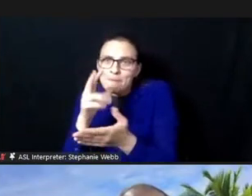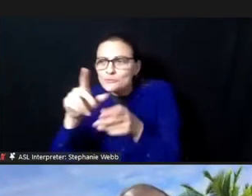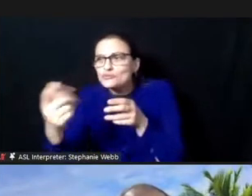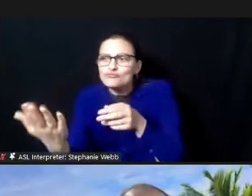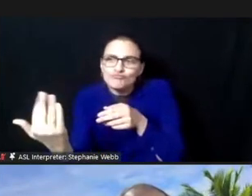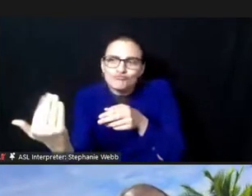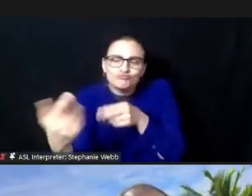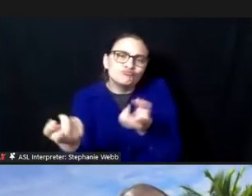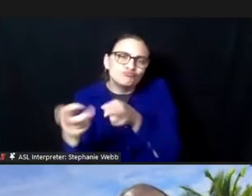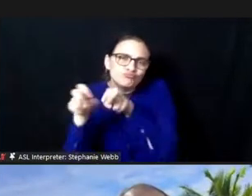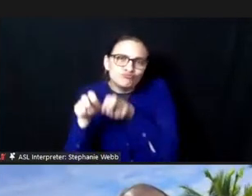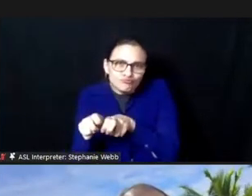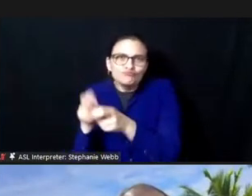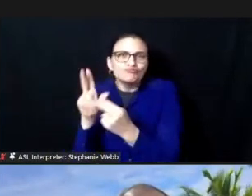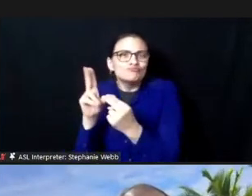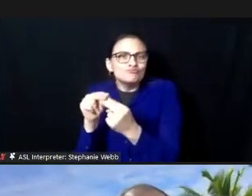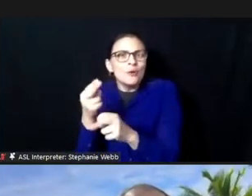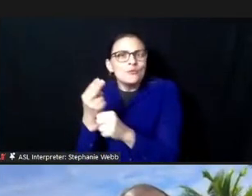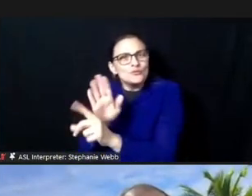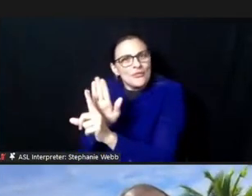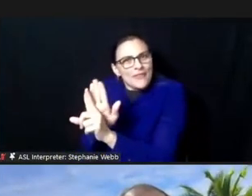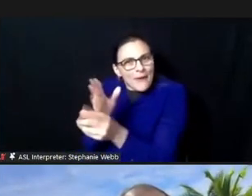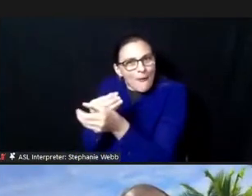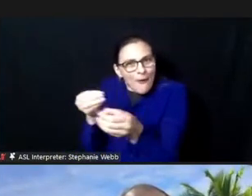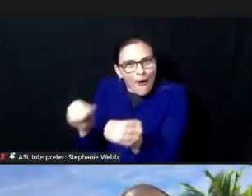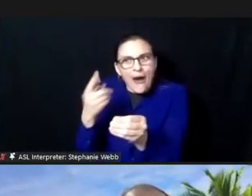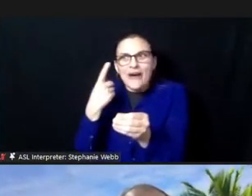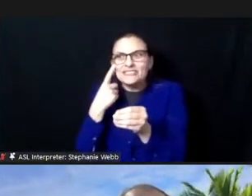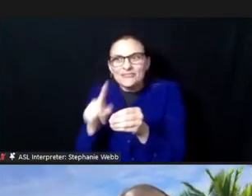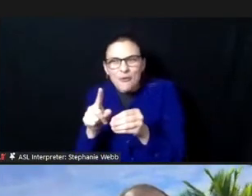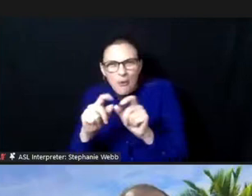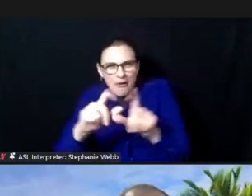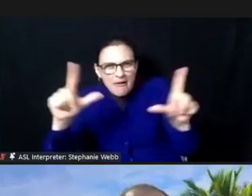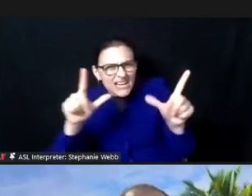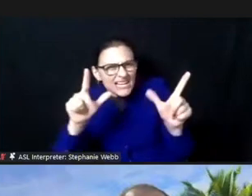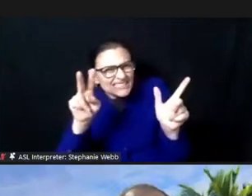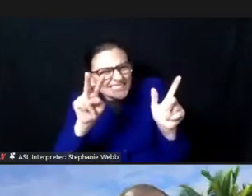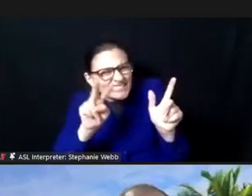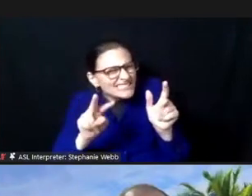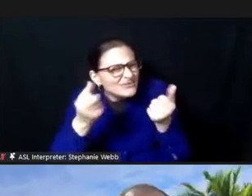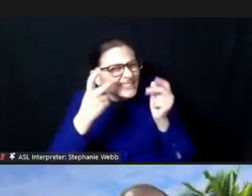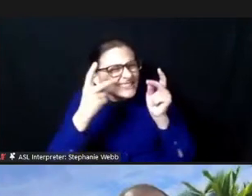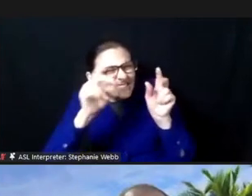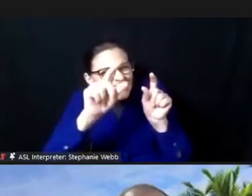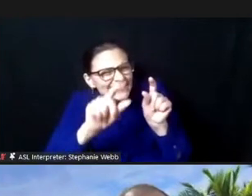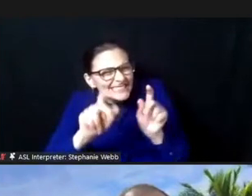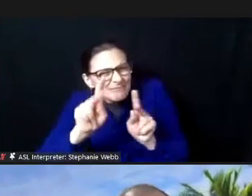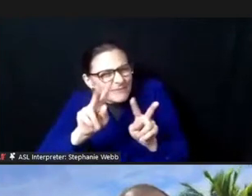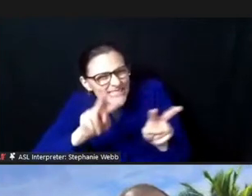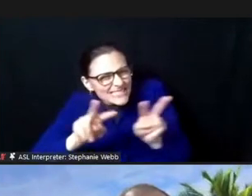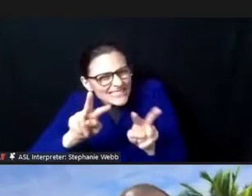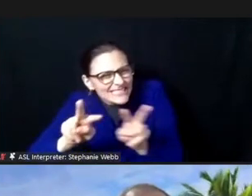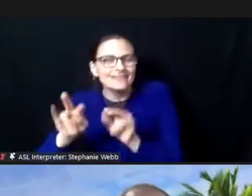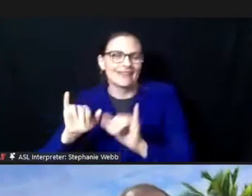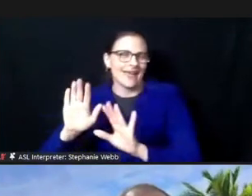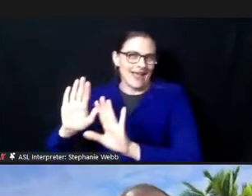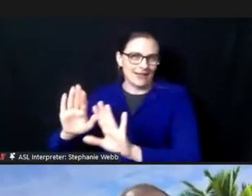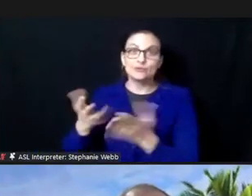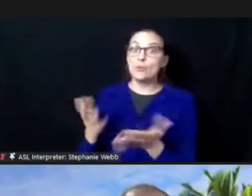That and then purchasing for my home, trying to compare plans has been